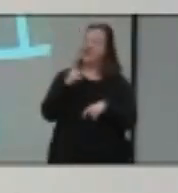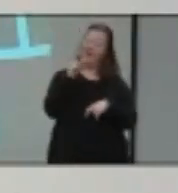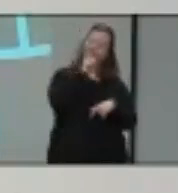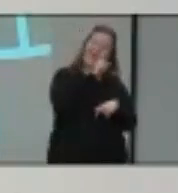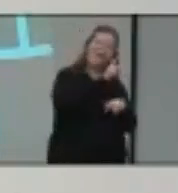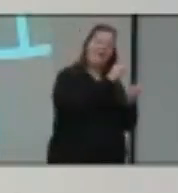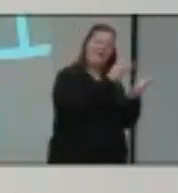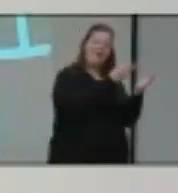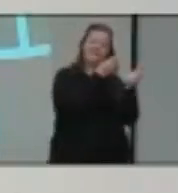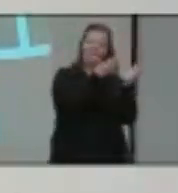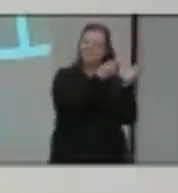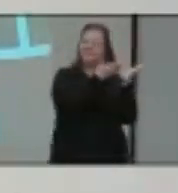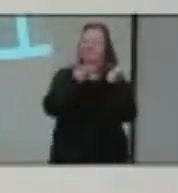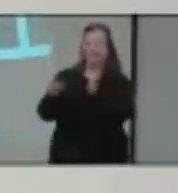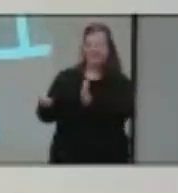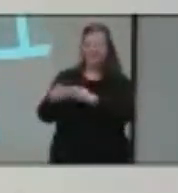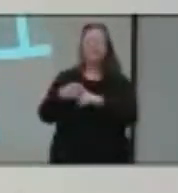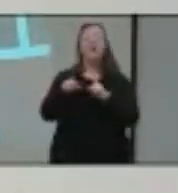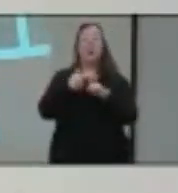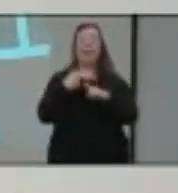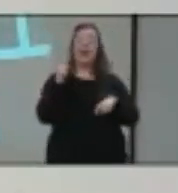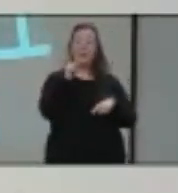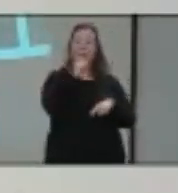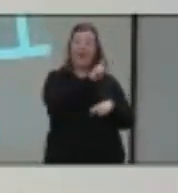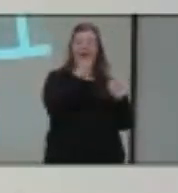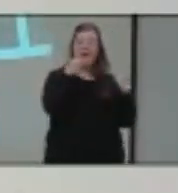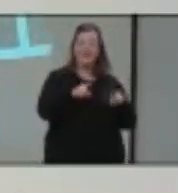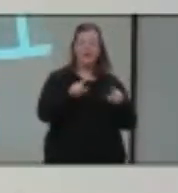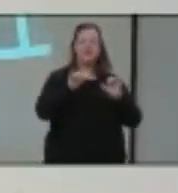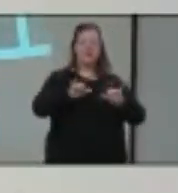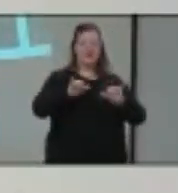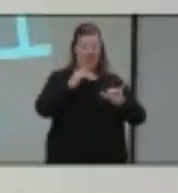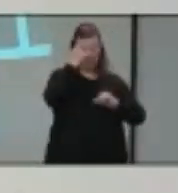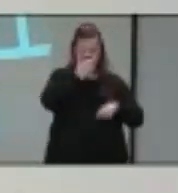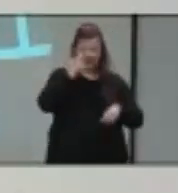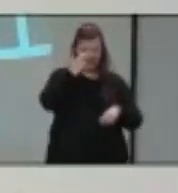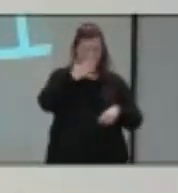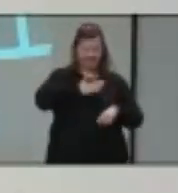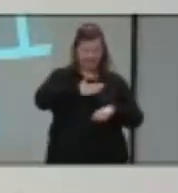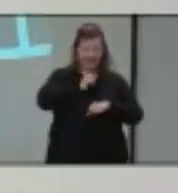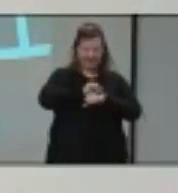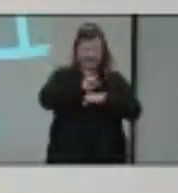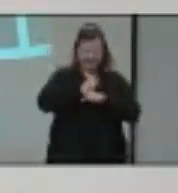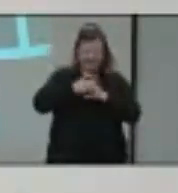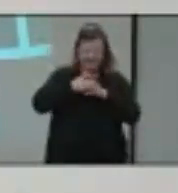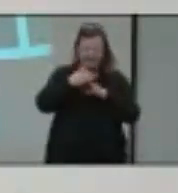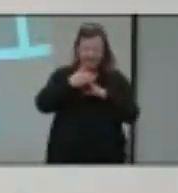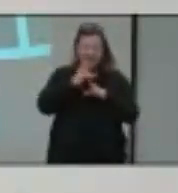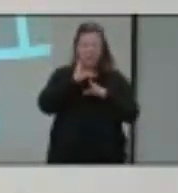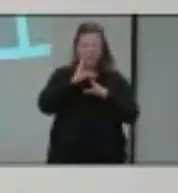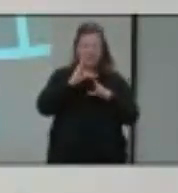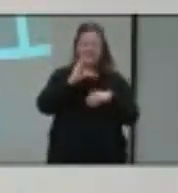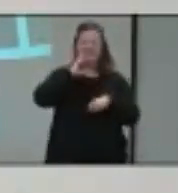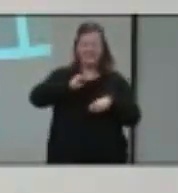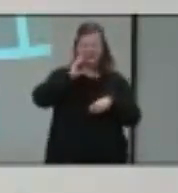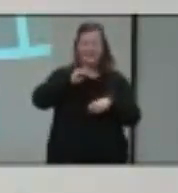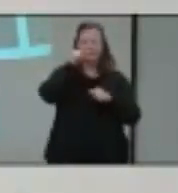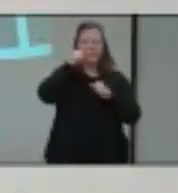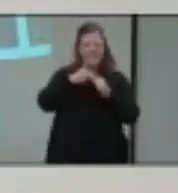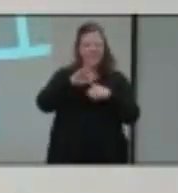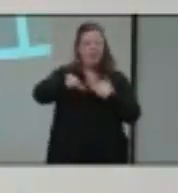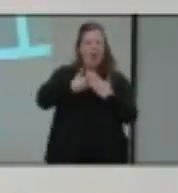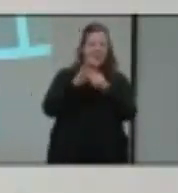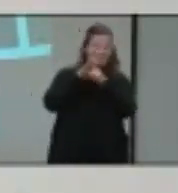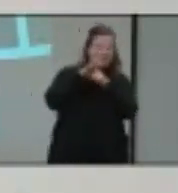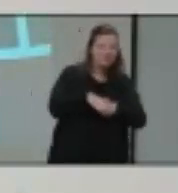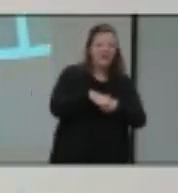him. As I walked to the storage room, I recognized that intertwined with my career would be the intangible hair-raising specter of oppression, racism,